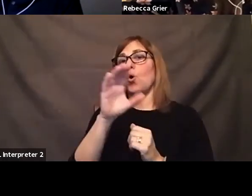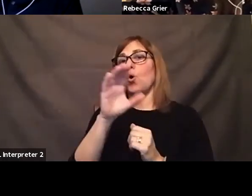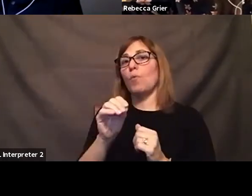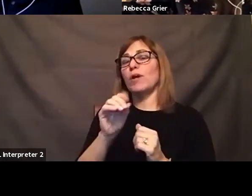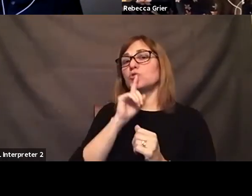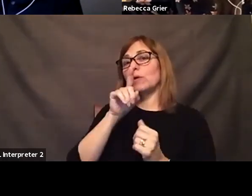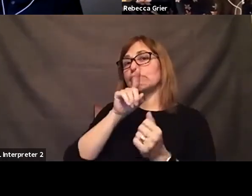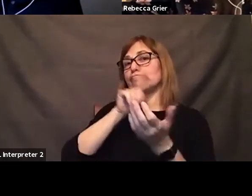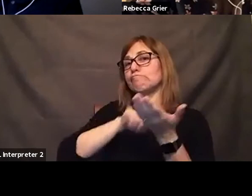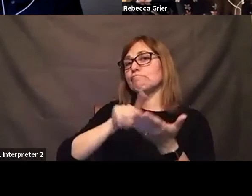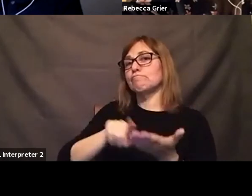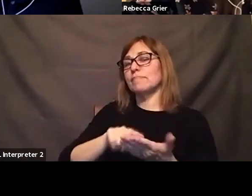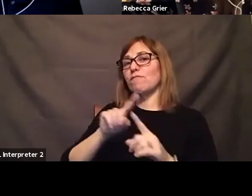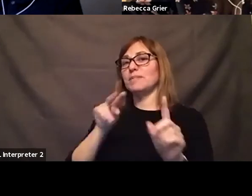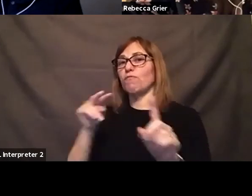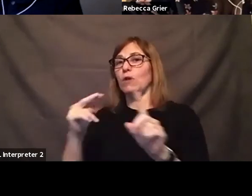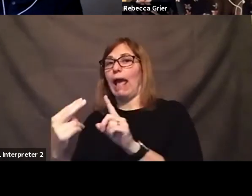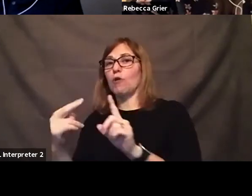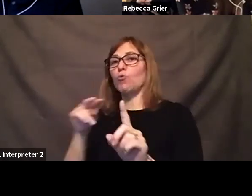different angles.